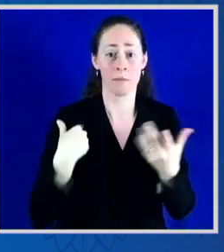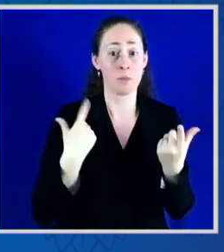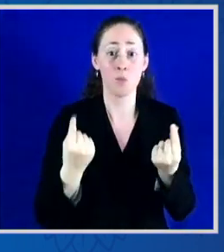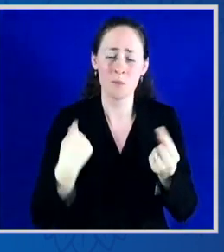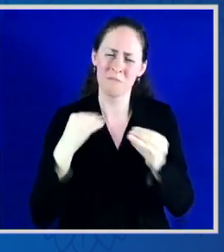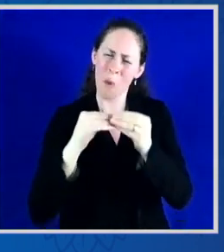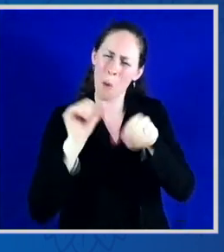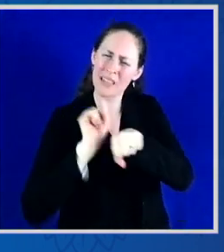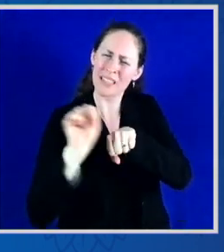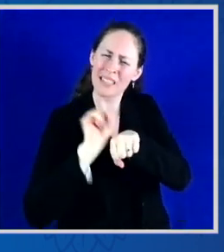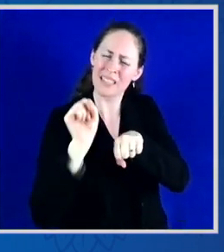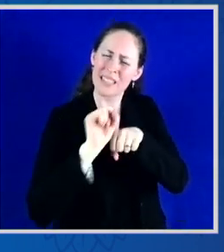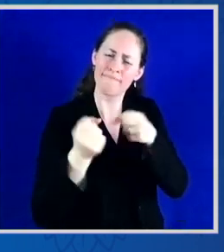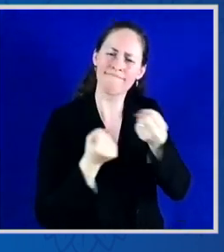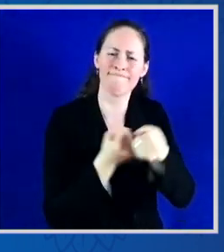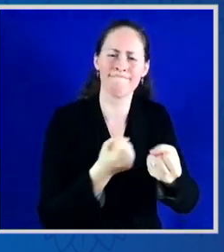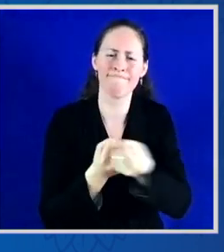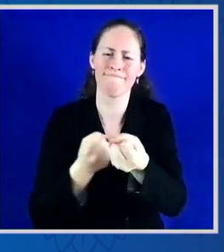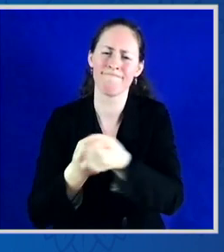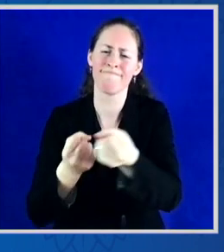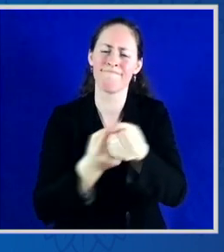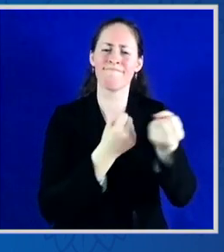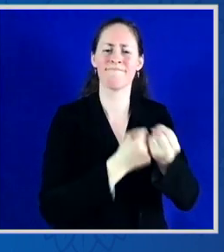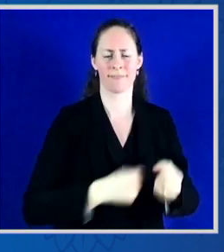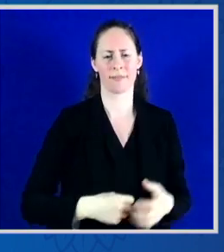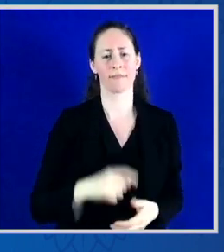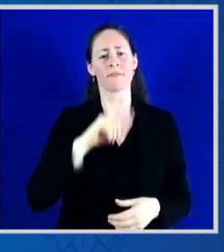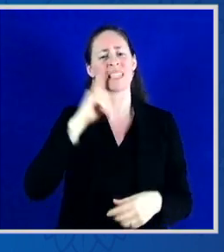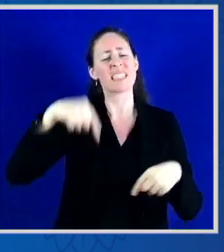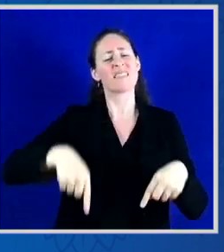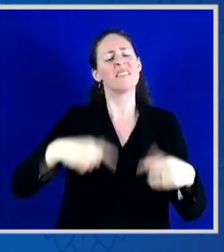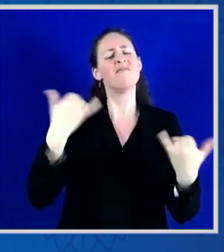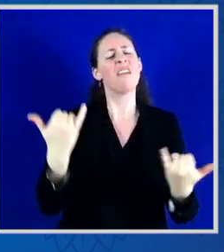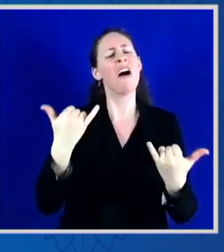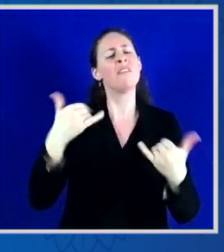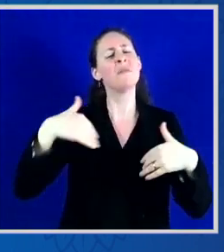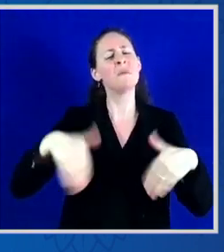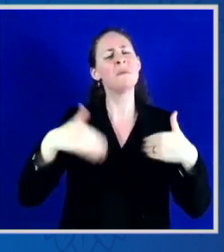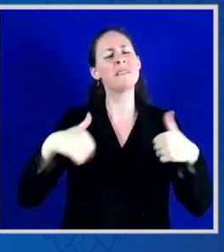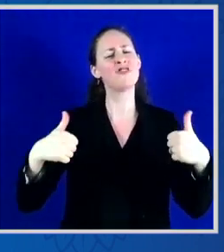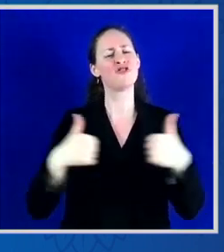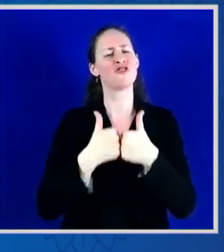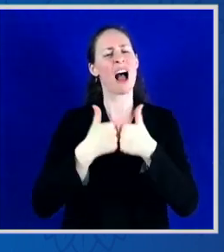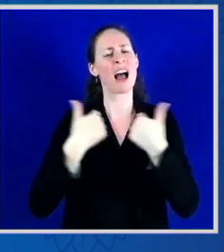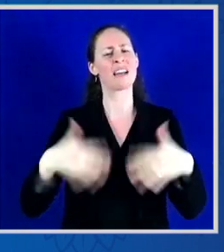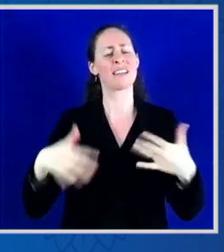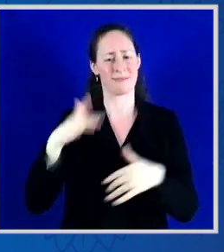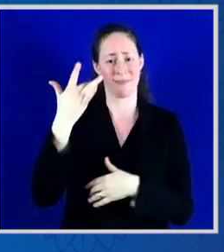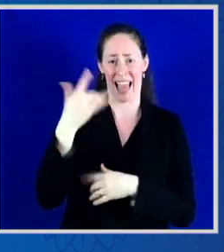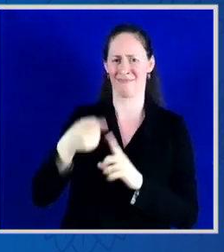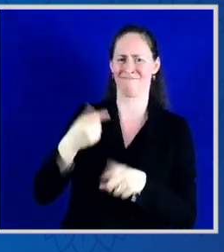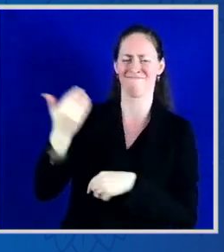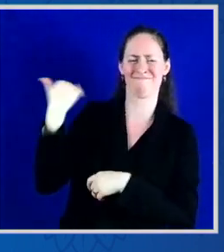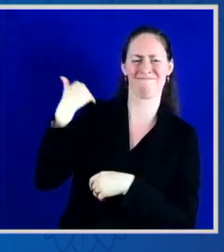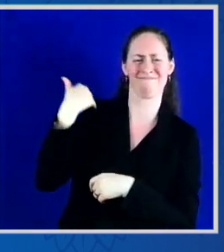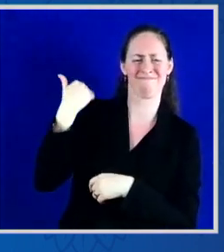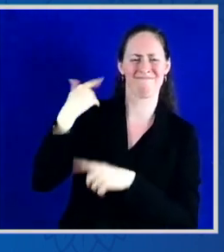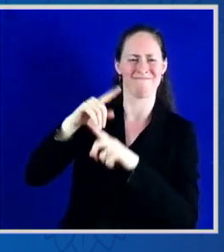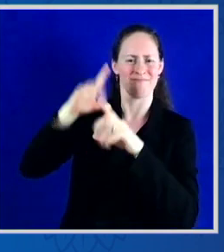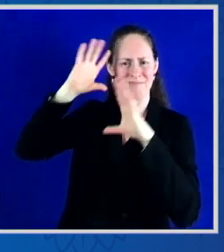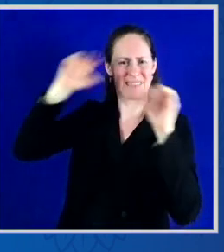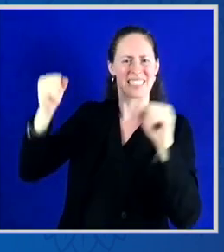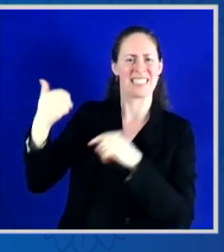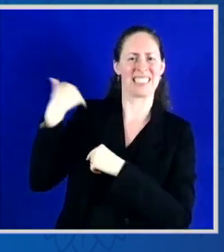it's been challenging, especially with the previous administration. But DACA has given me all